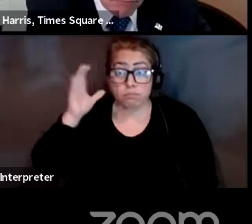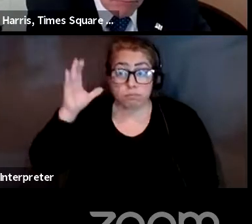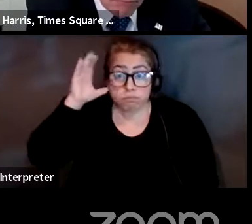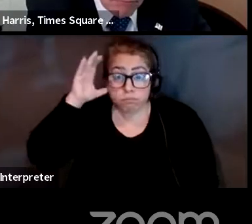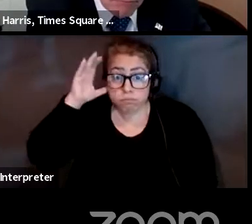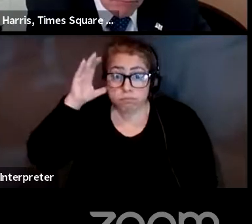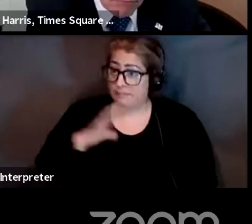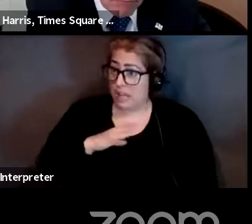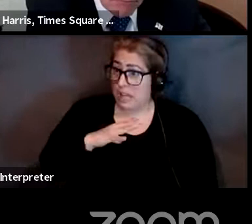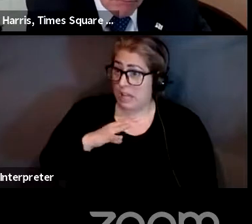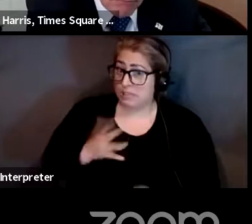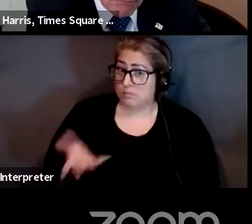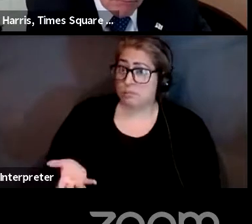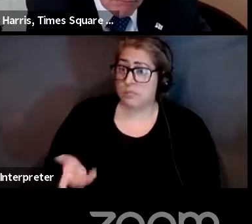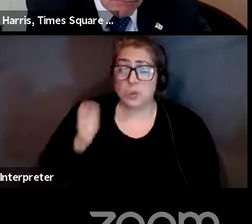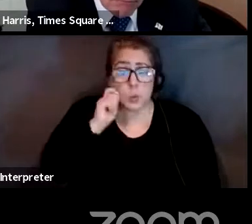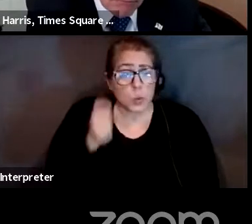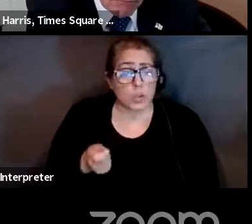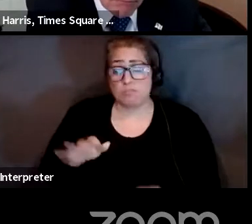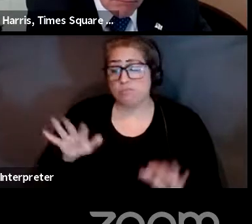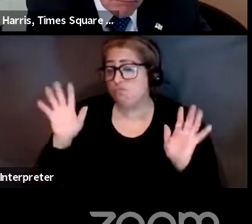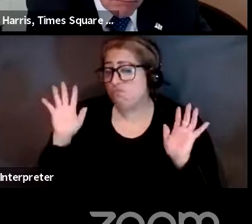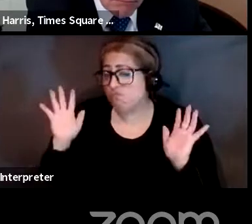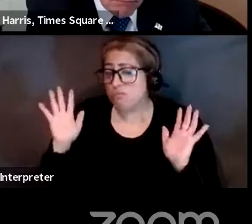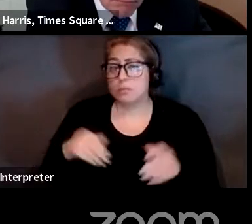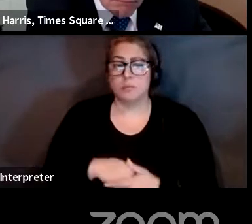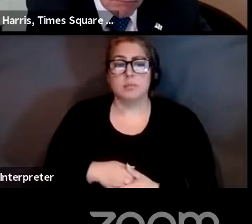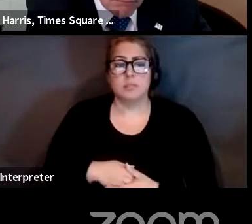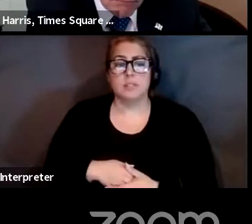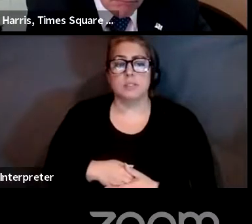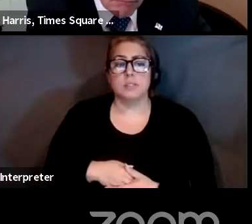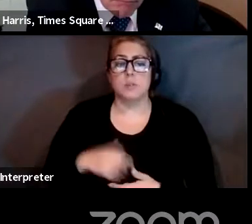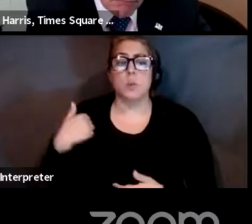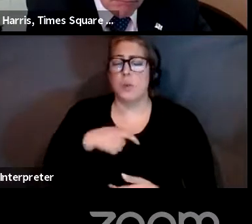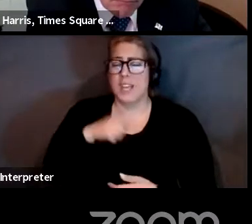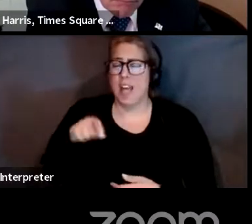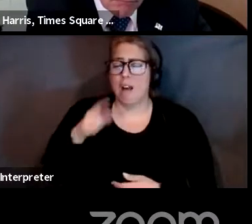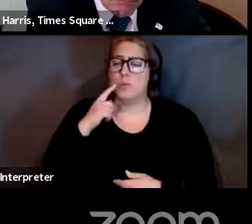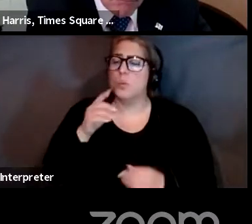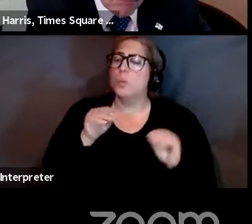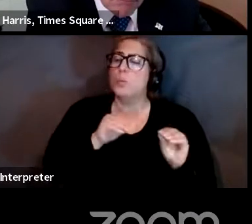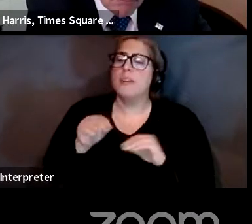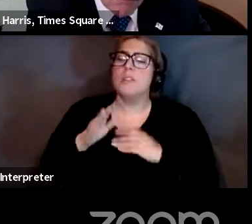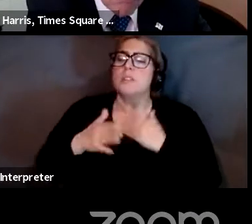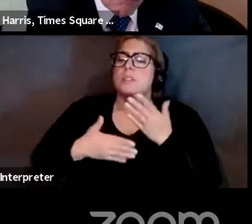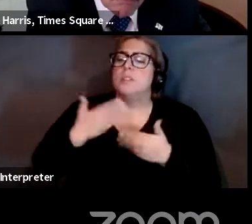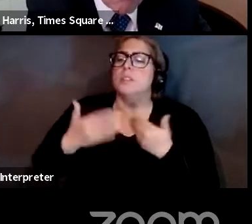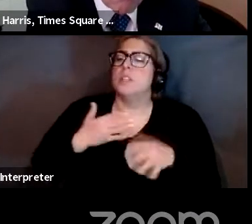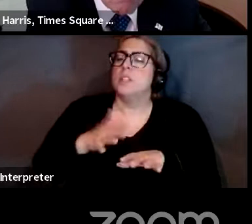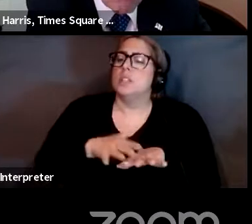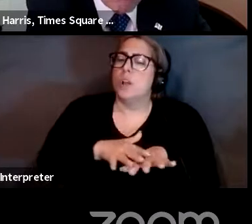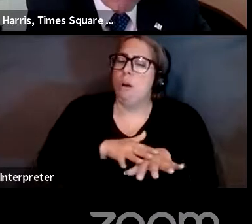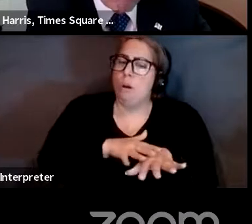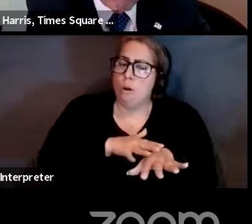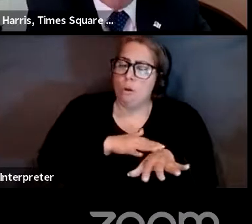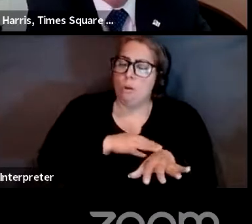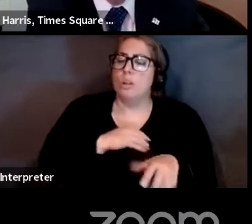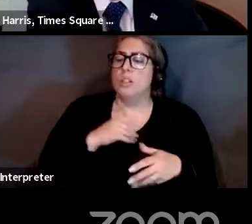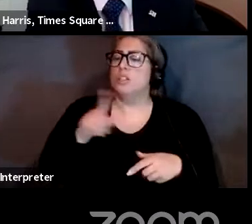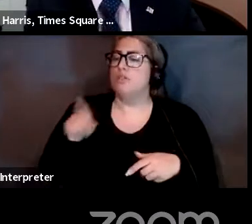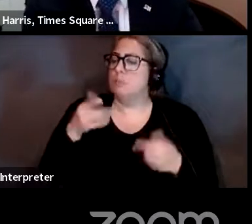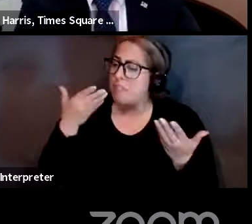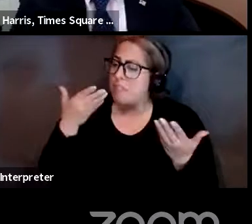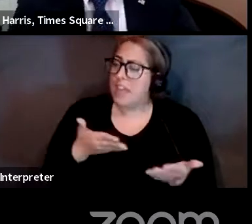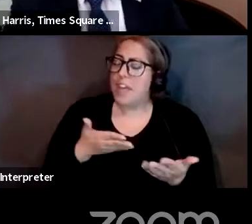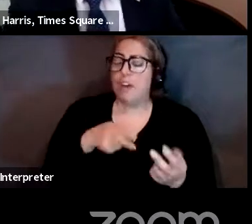too. Sometimes it can, we have to take things slowly. We have to just slow down and be present